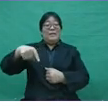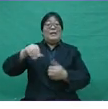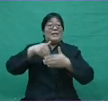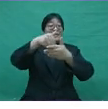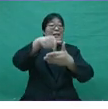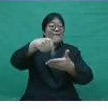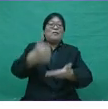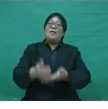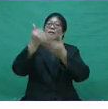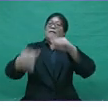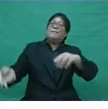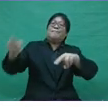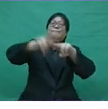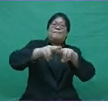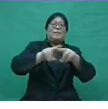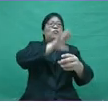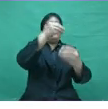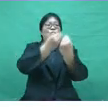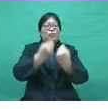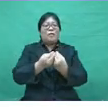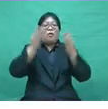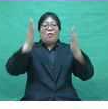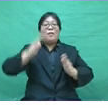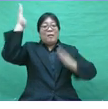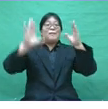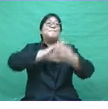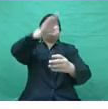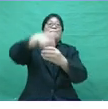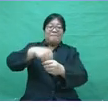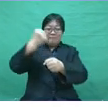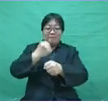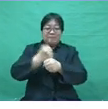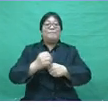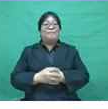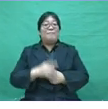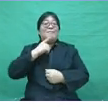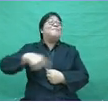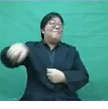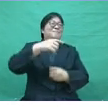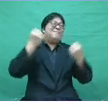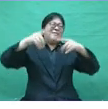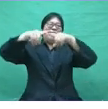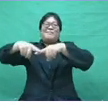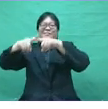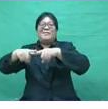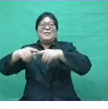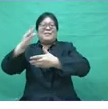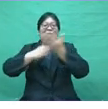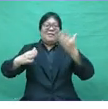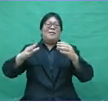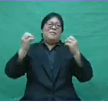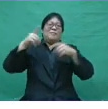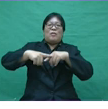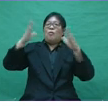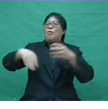to increase the participation of local workers for occupations that are very much dependent on foreign workers. In